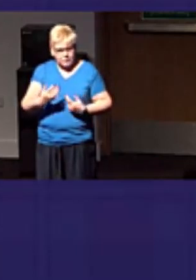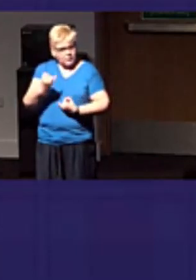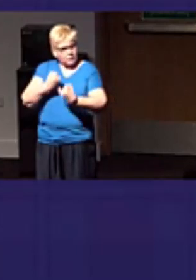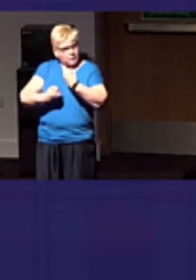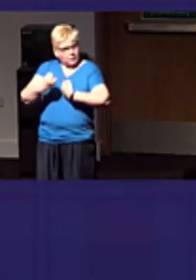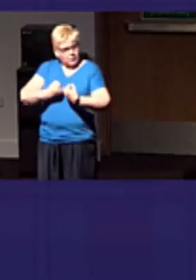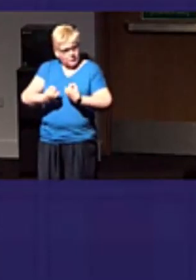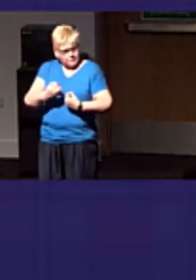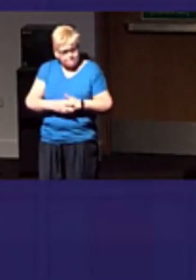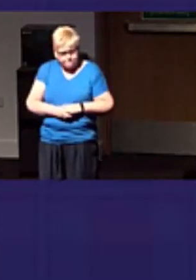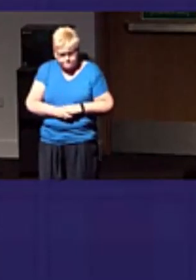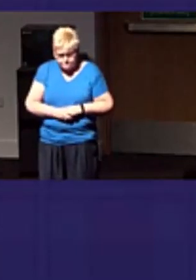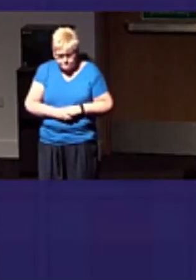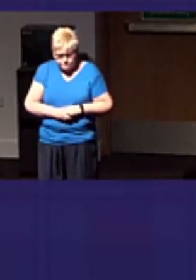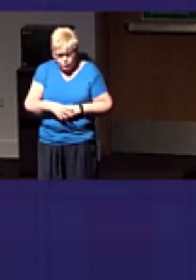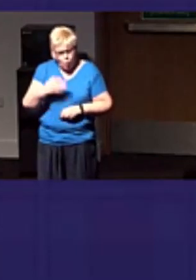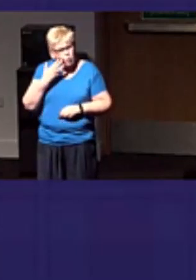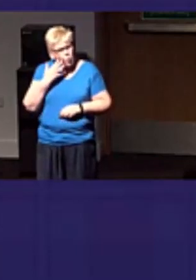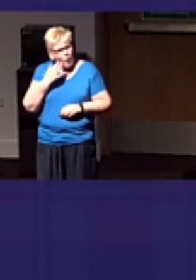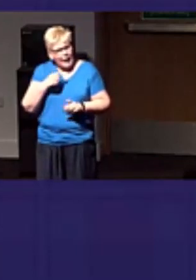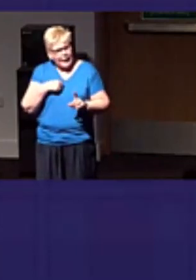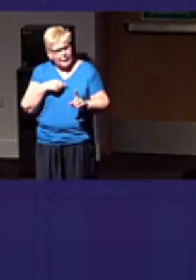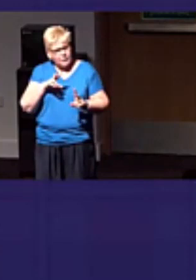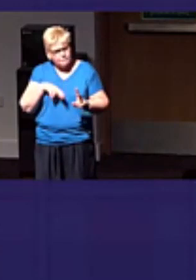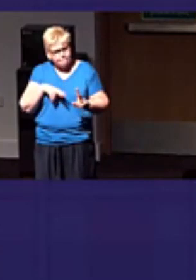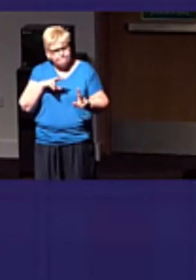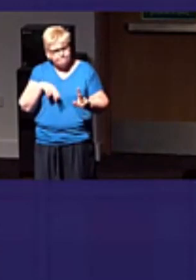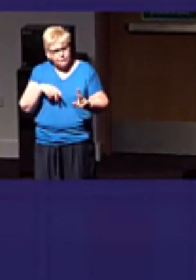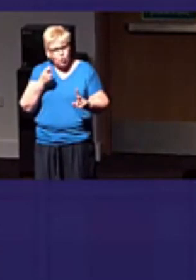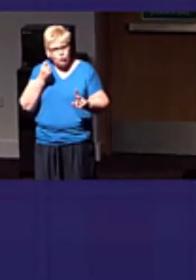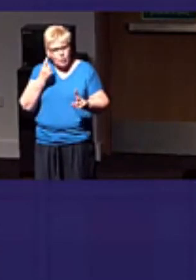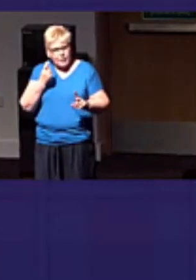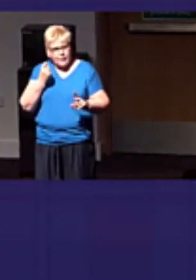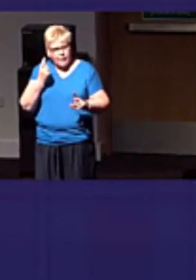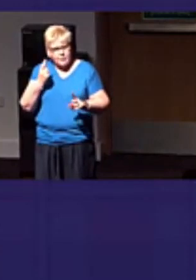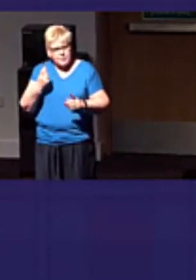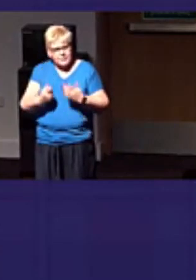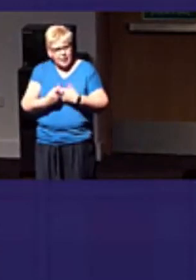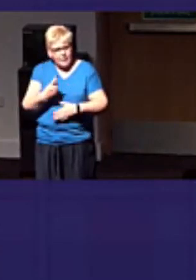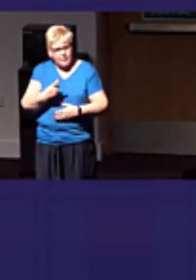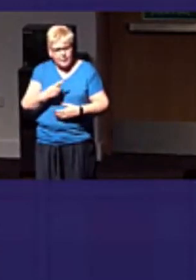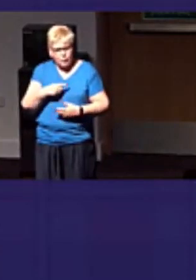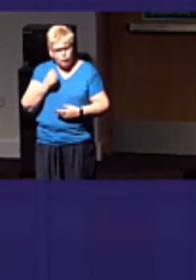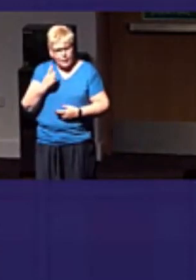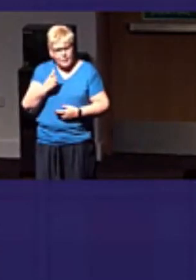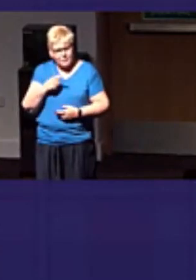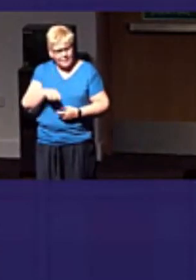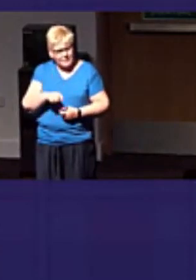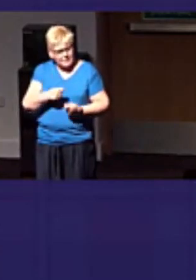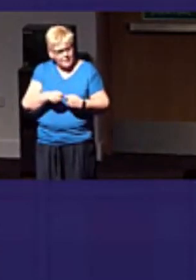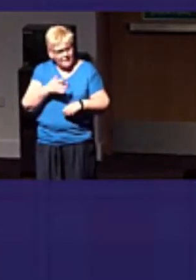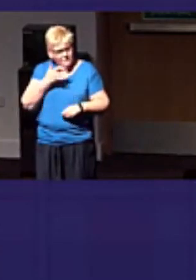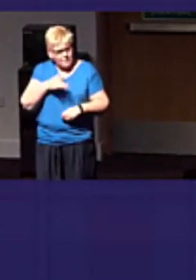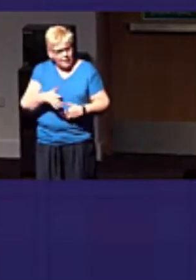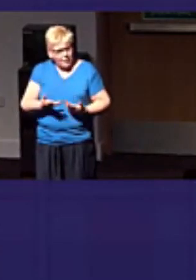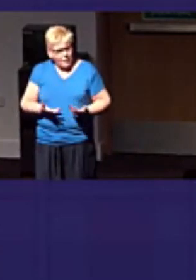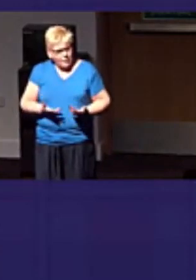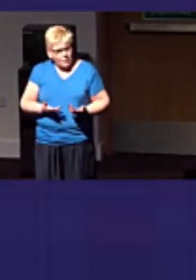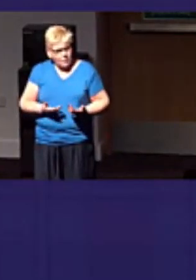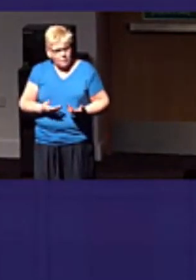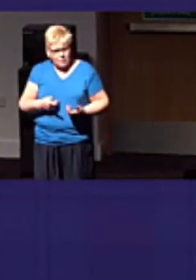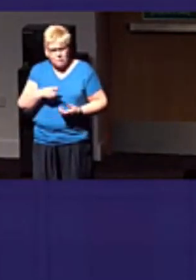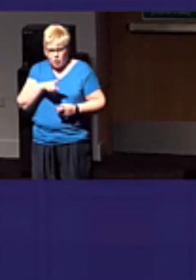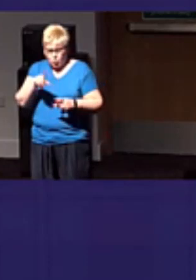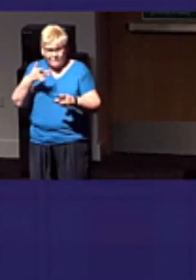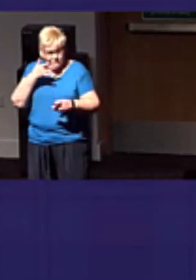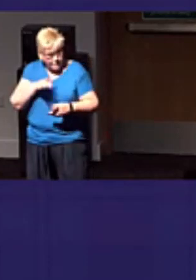So once I realized this is happening, I'm like, this is familiar. Who's felt this before? Is this